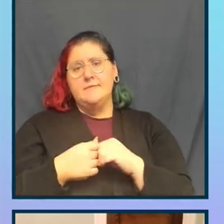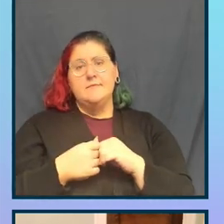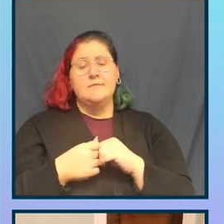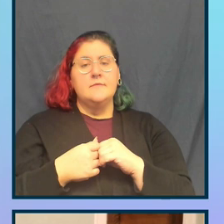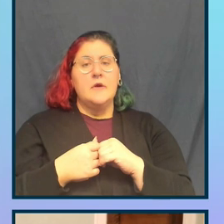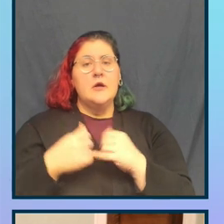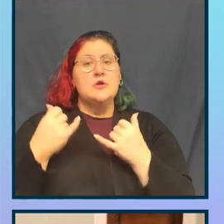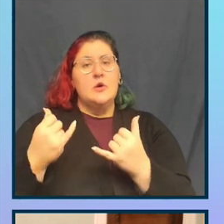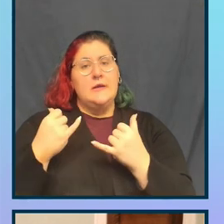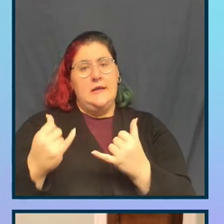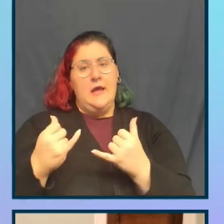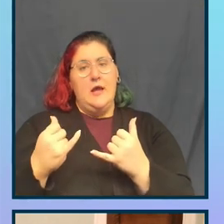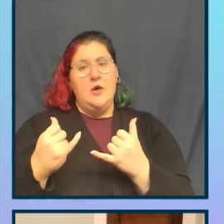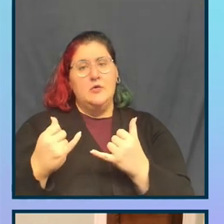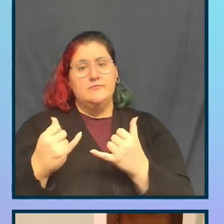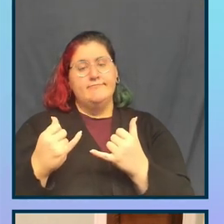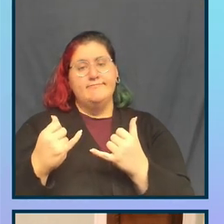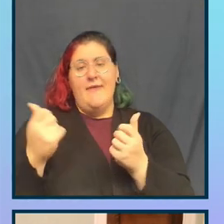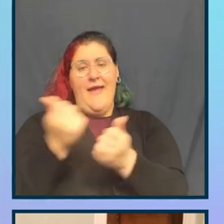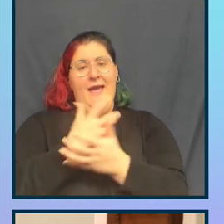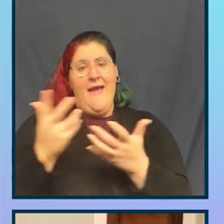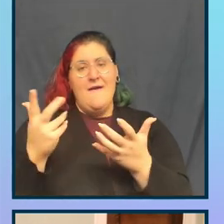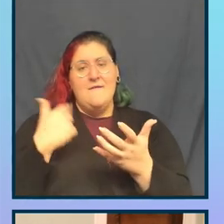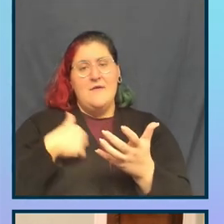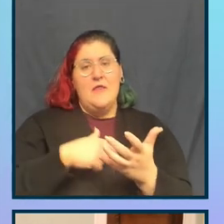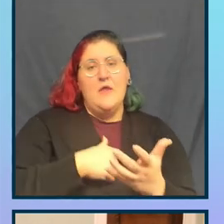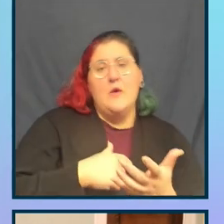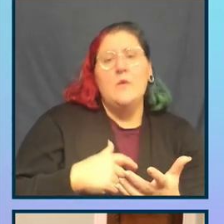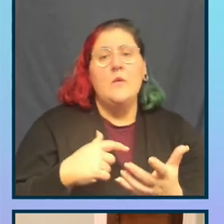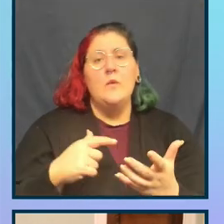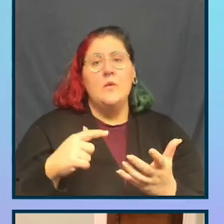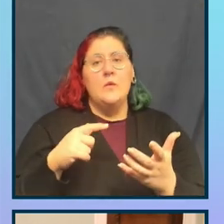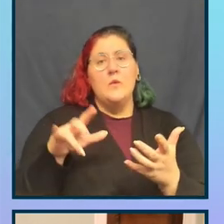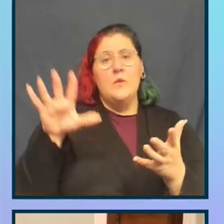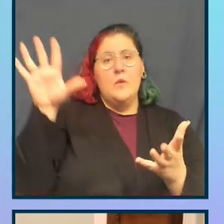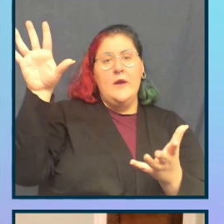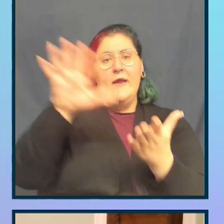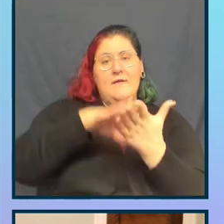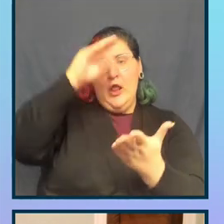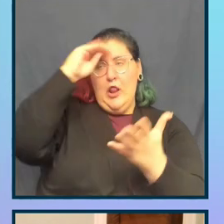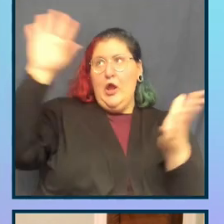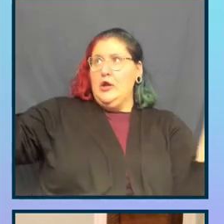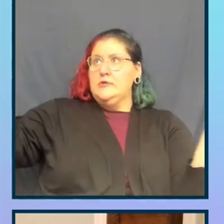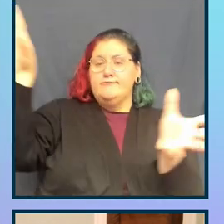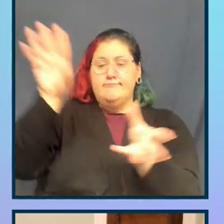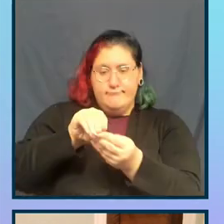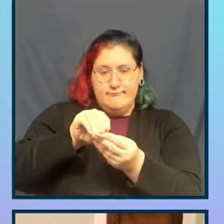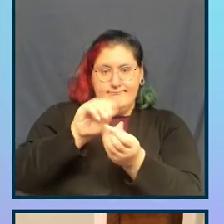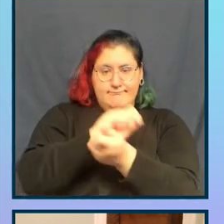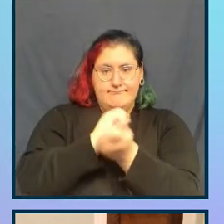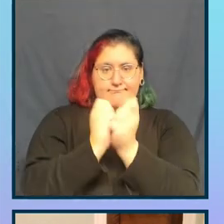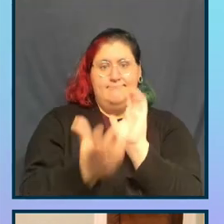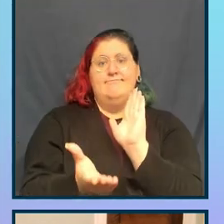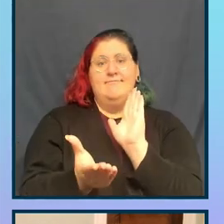So now let's mesh together what we've learned about markup languages with our definition of HTML.